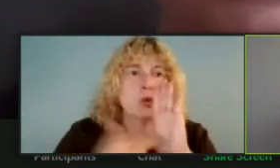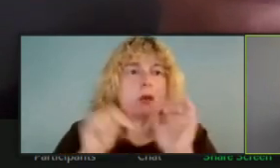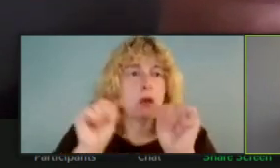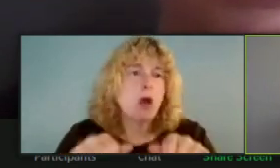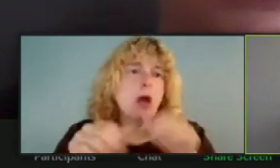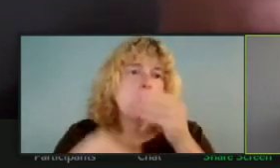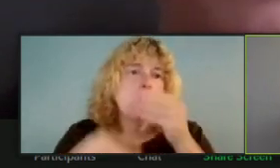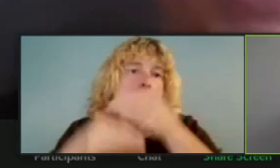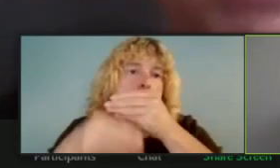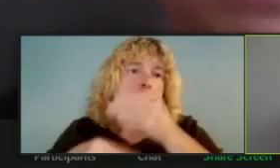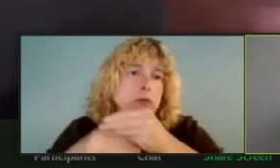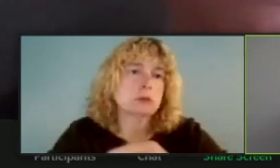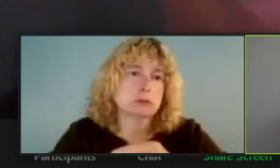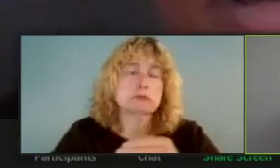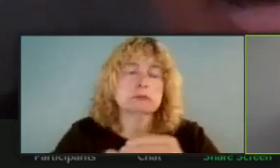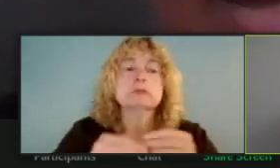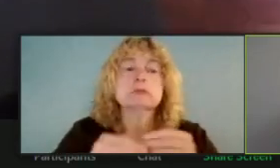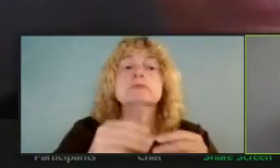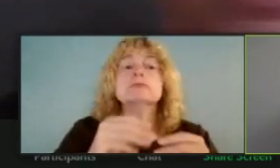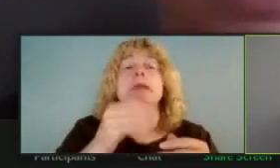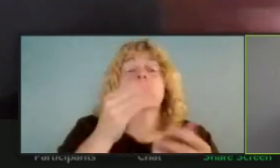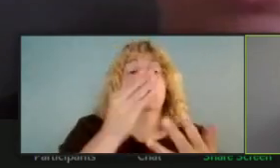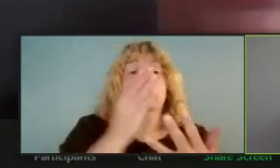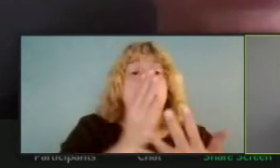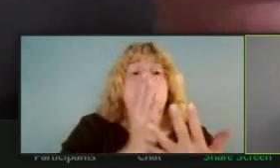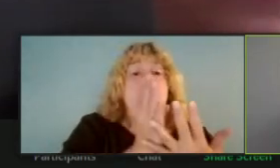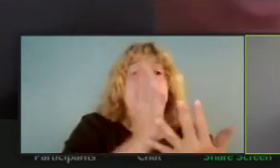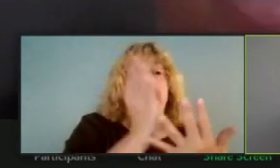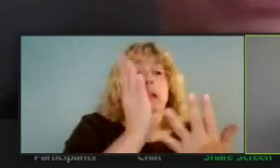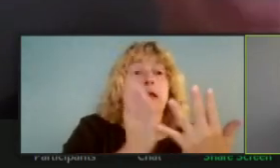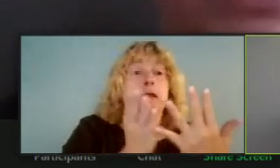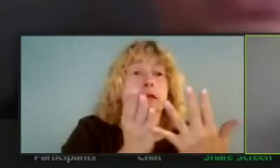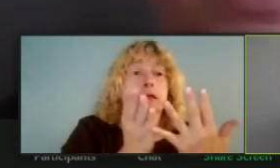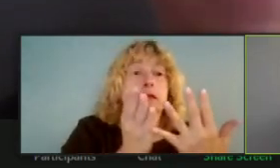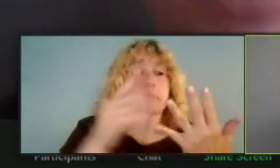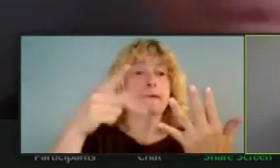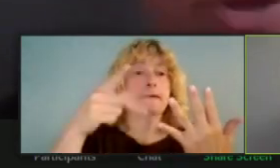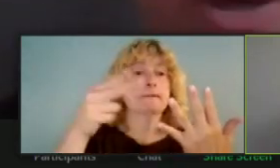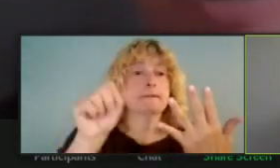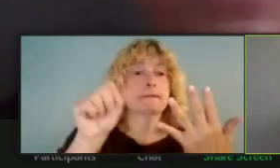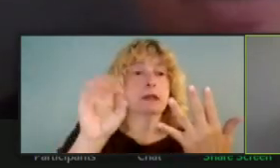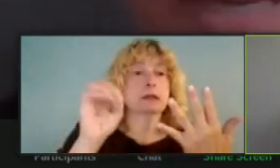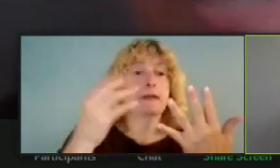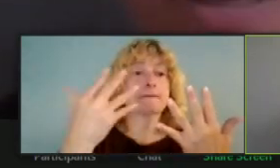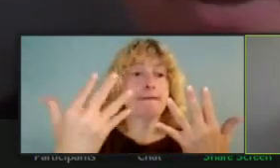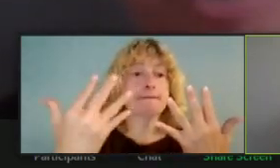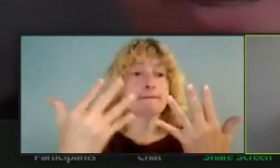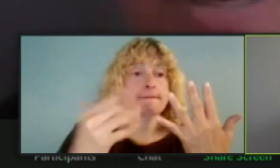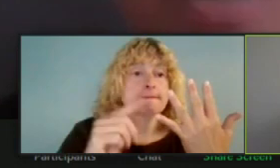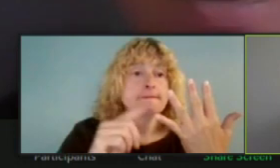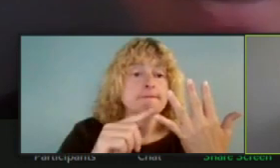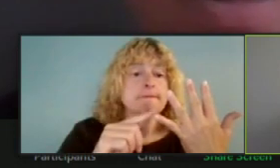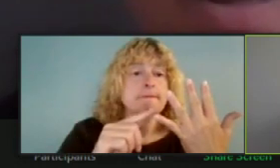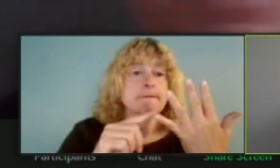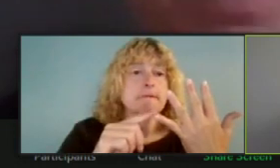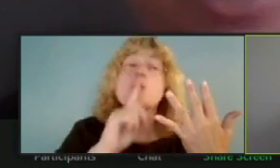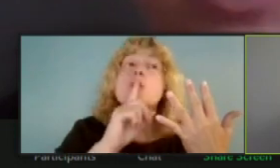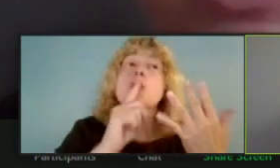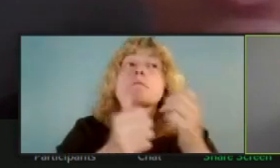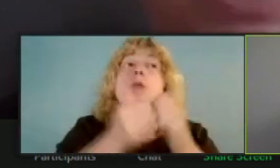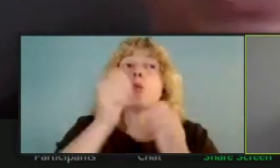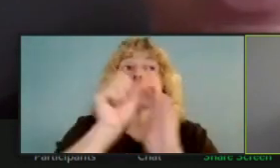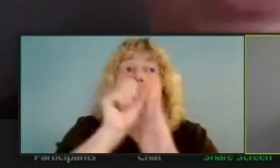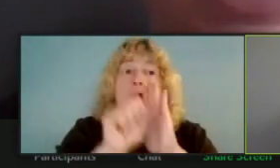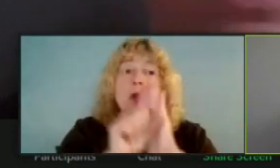In phase 5, and for context, the vast majority of the state, including the